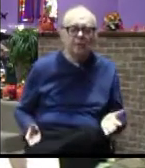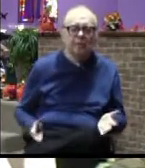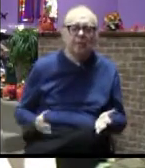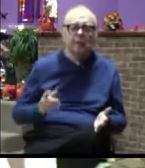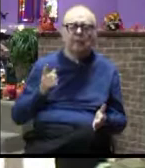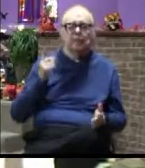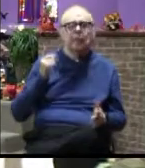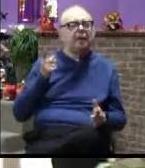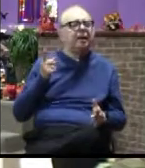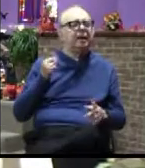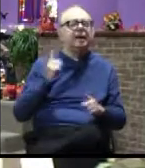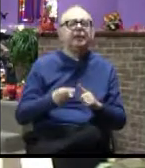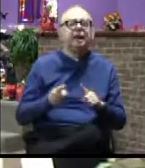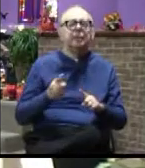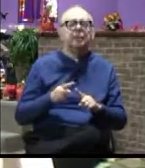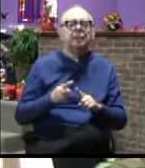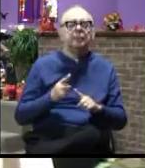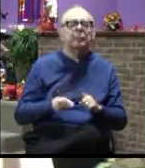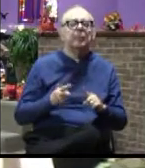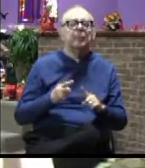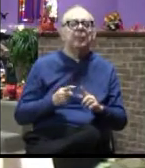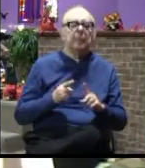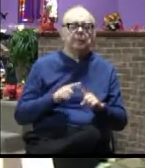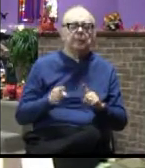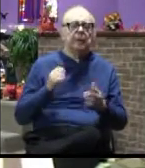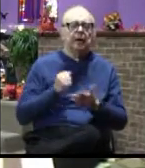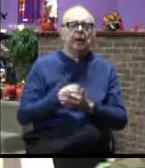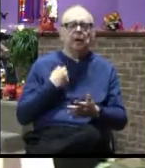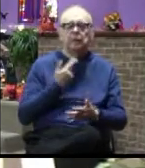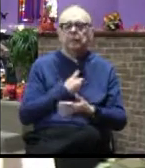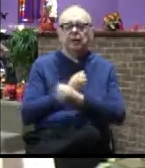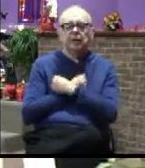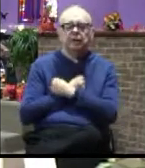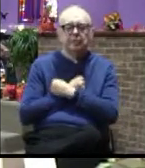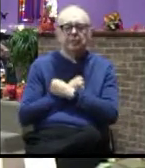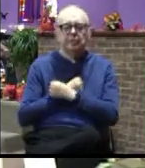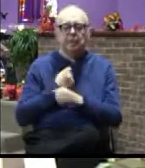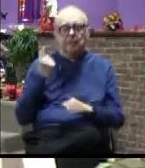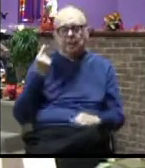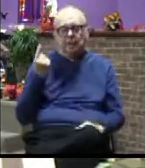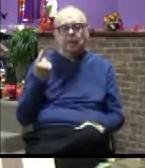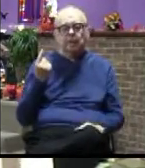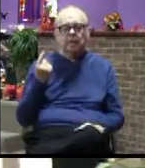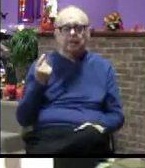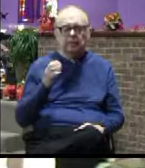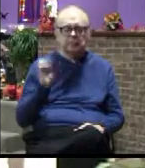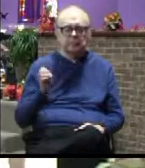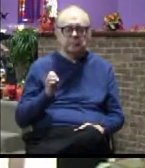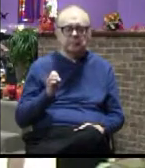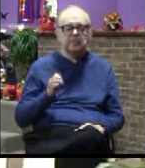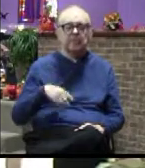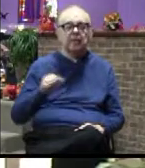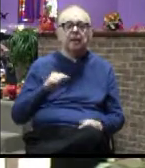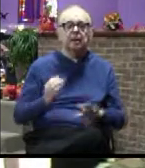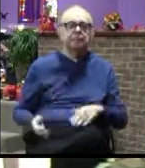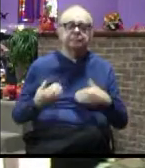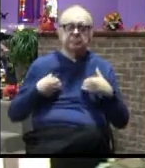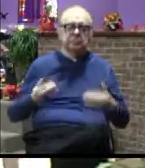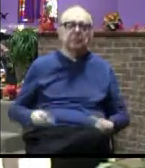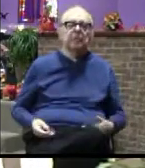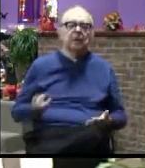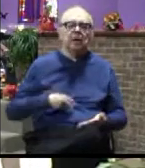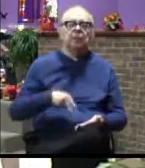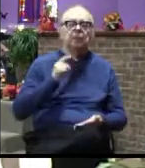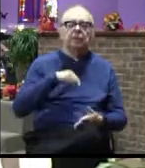He can't help but love us. He is the only one that I know that can ever take a dead body